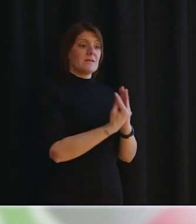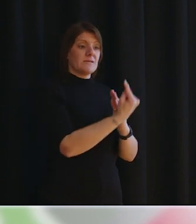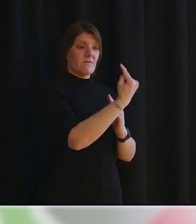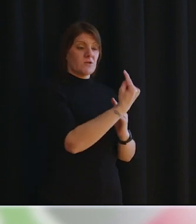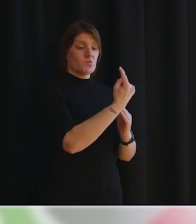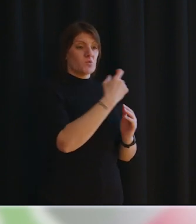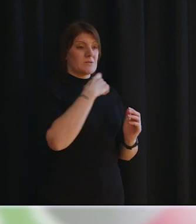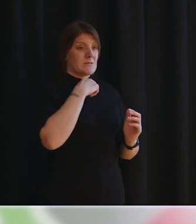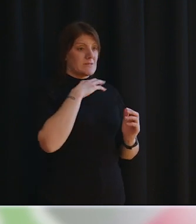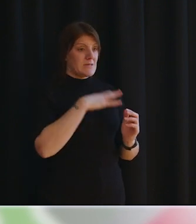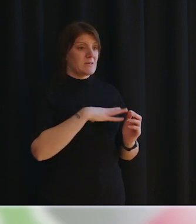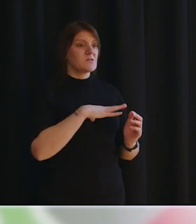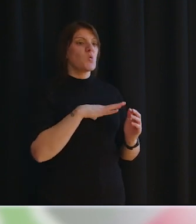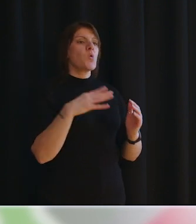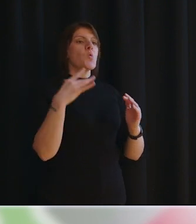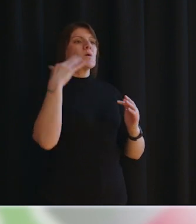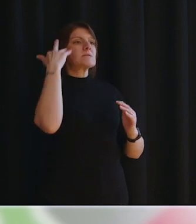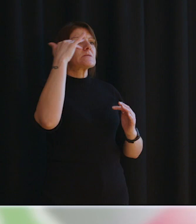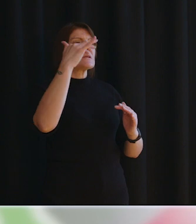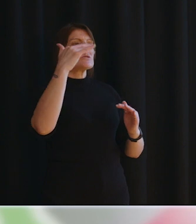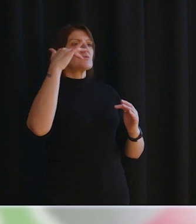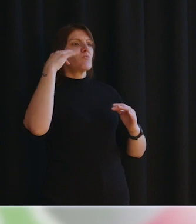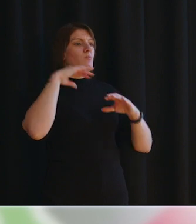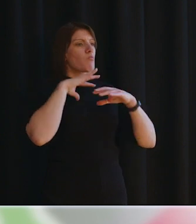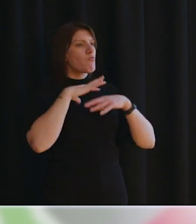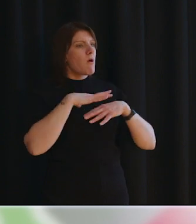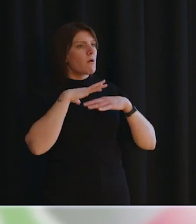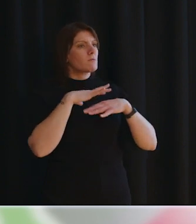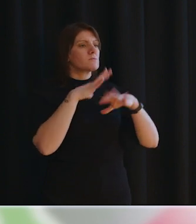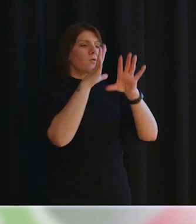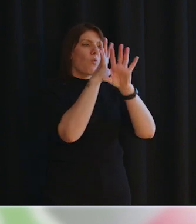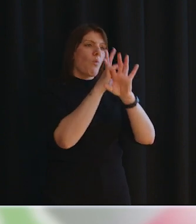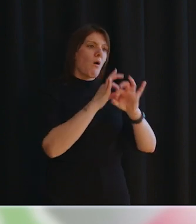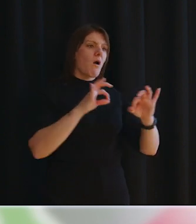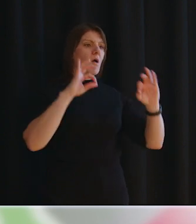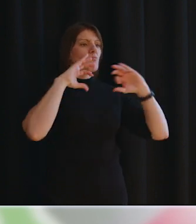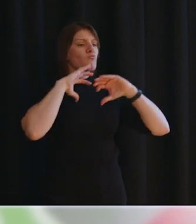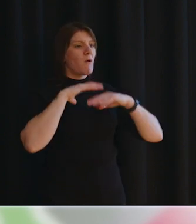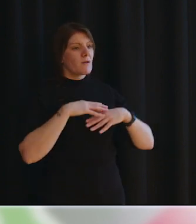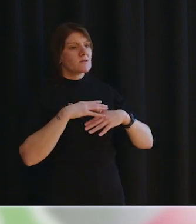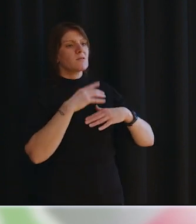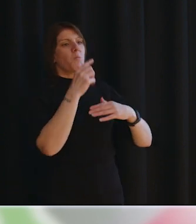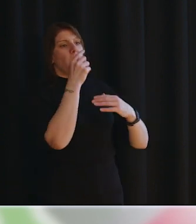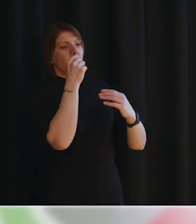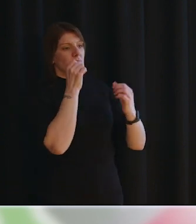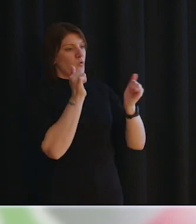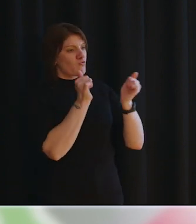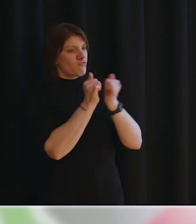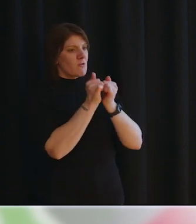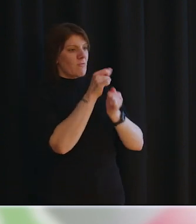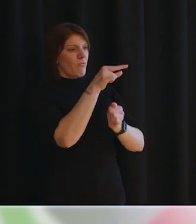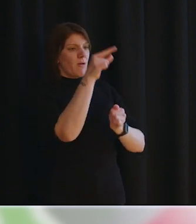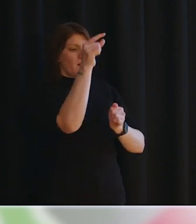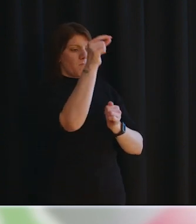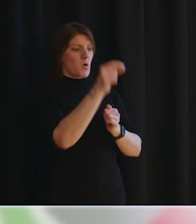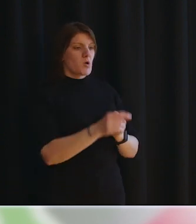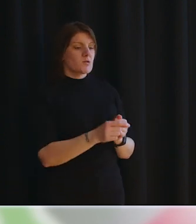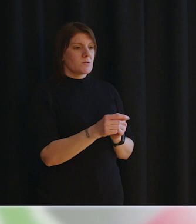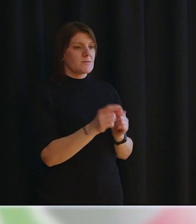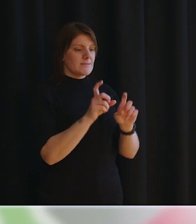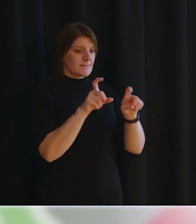sensory breaks, there might be that quiet space. It might be agreed that that person only stays in